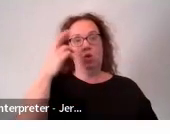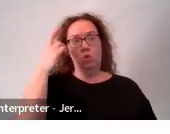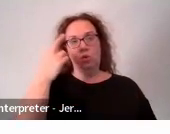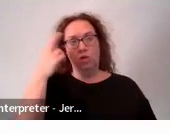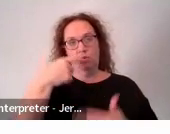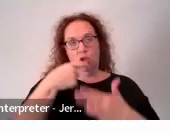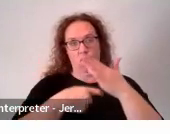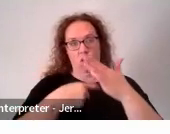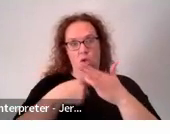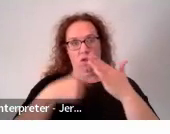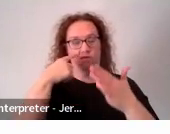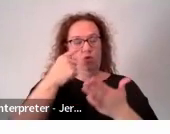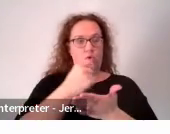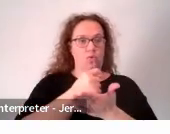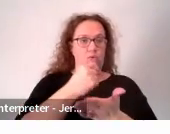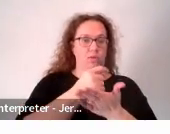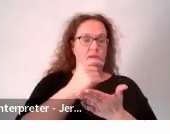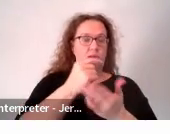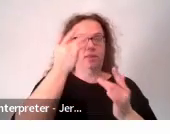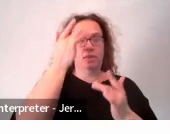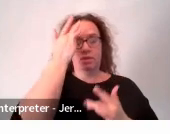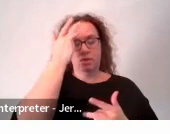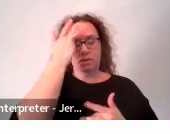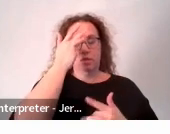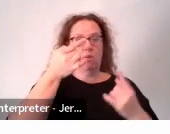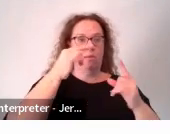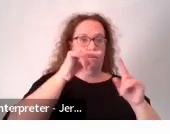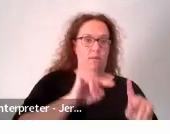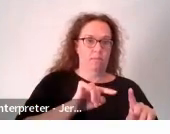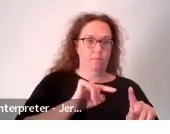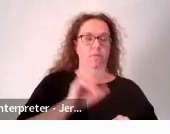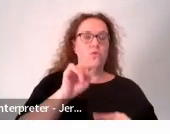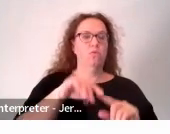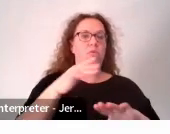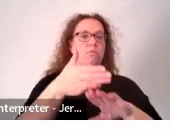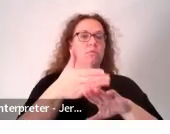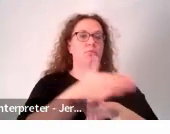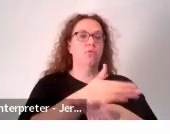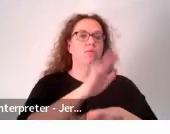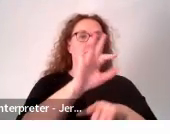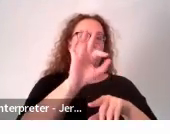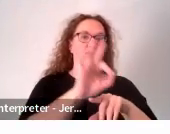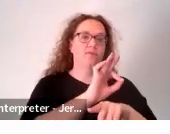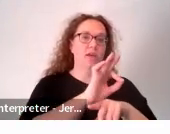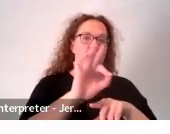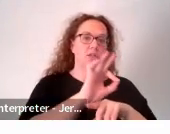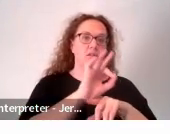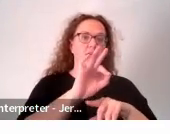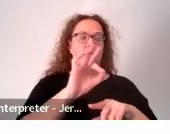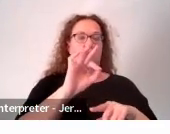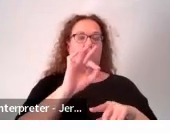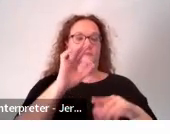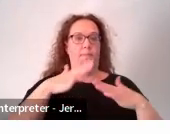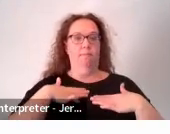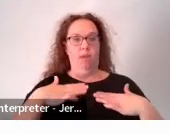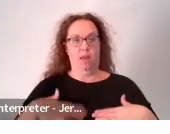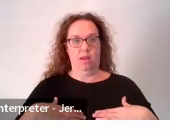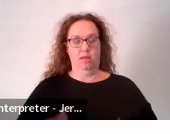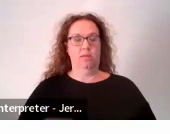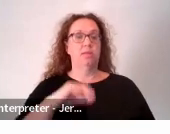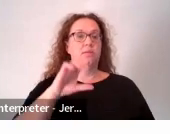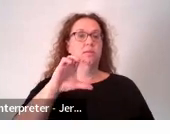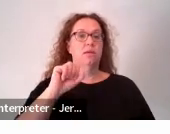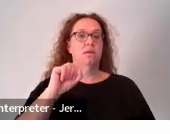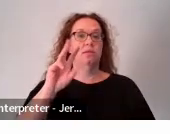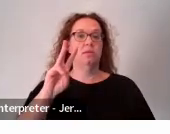reasonable for treatment of an illness or injury, or to improve the functioning of a malformed body part. The CSW